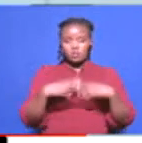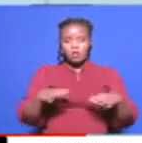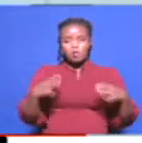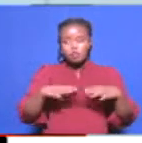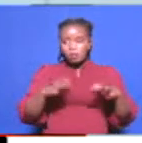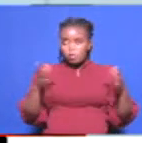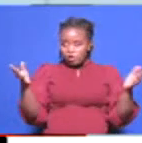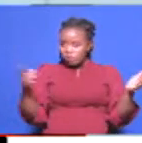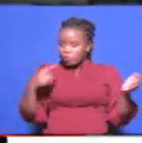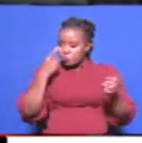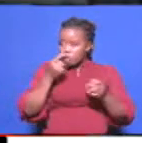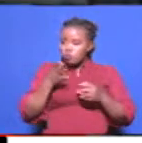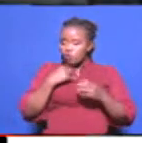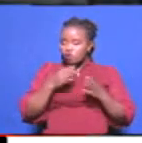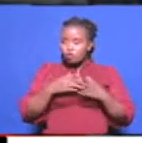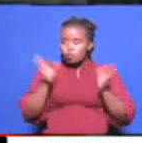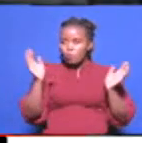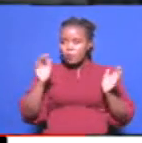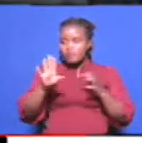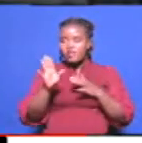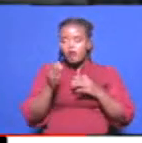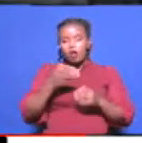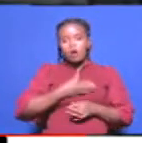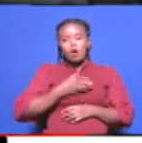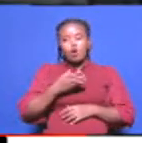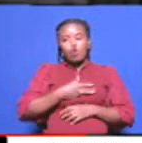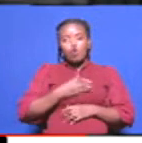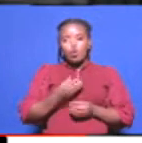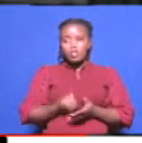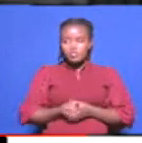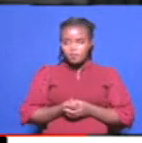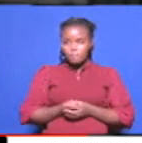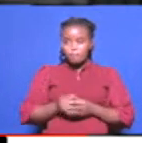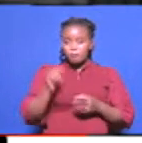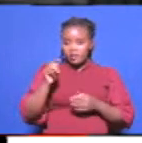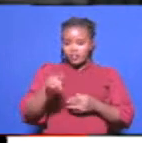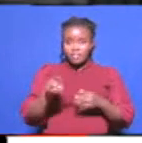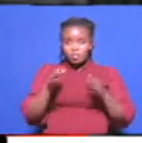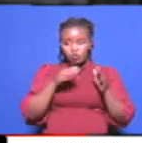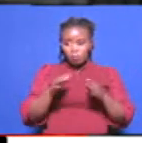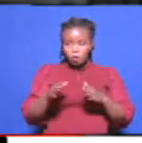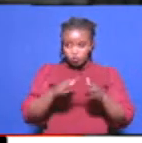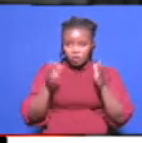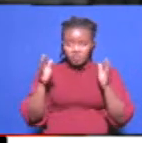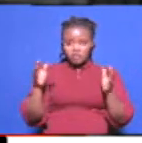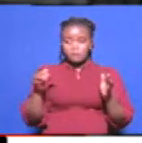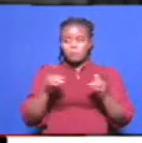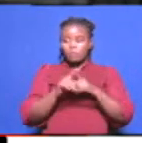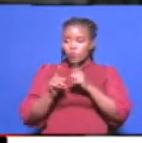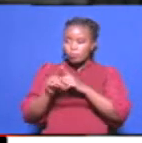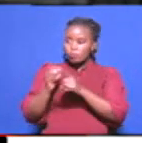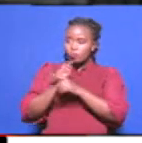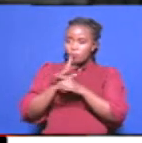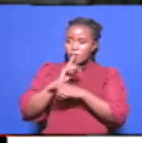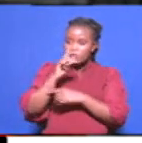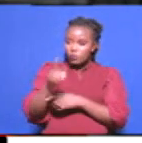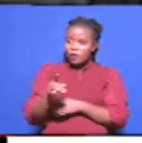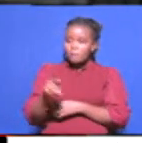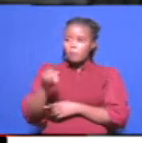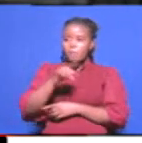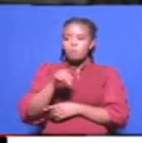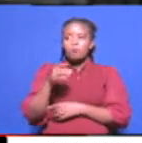would want to open their own laundromat. In order to open the, you know, this opportunity to the, you know, the small and middle-sized, you know,